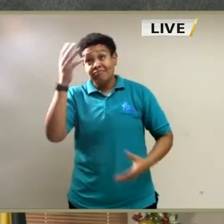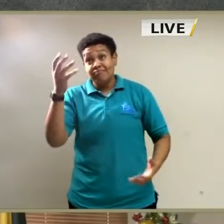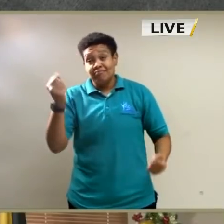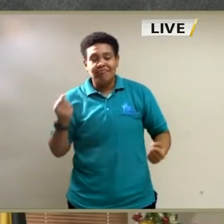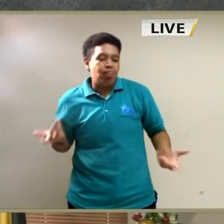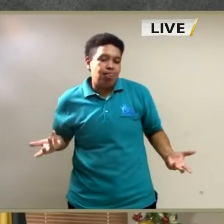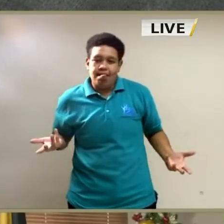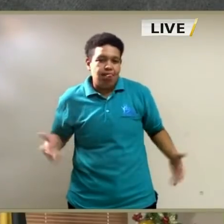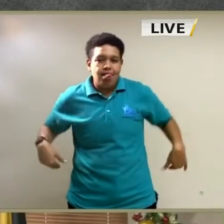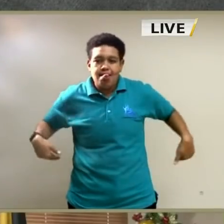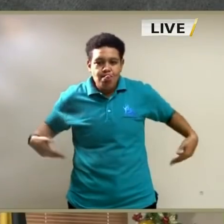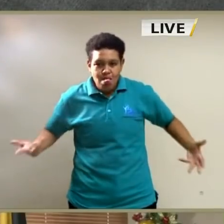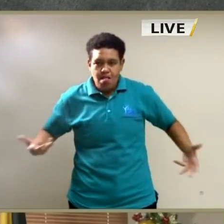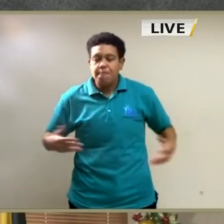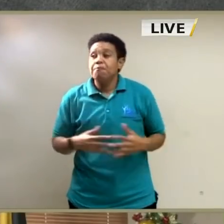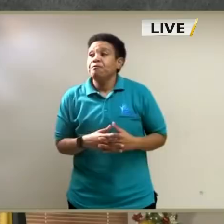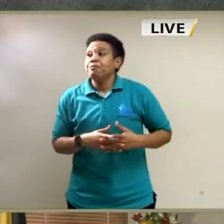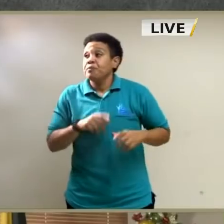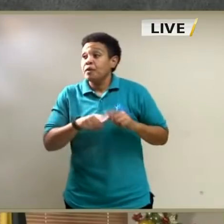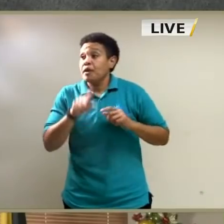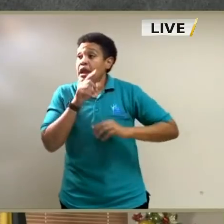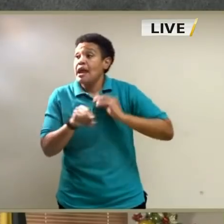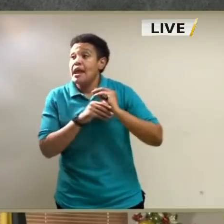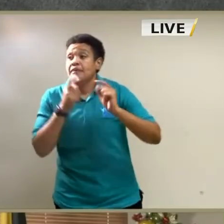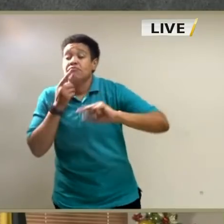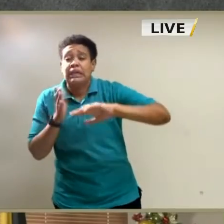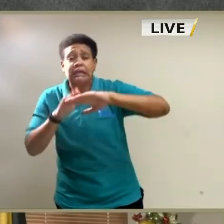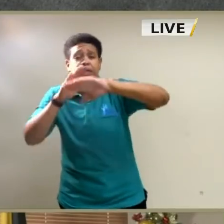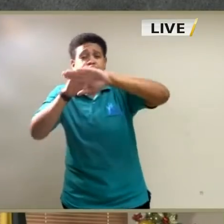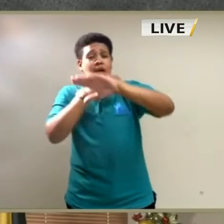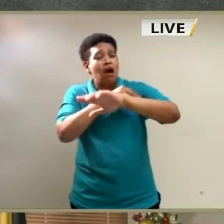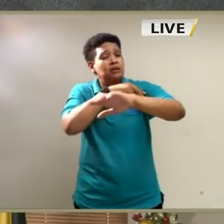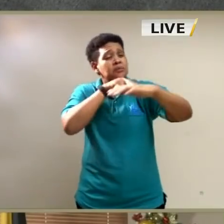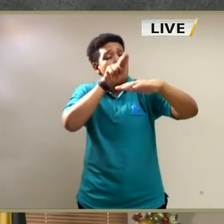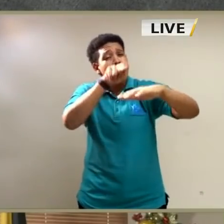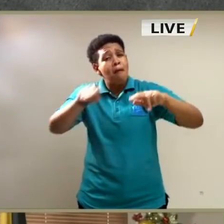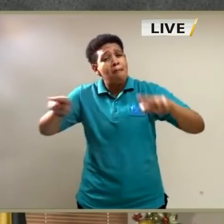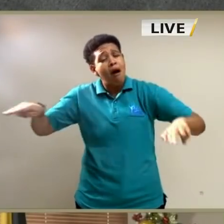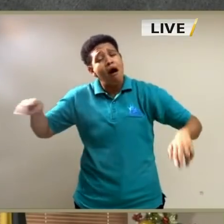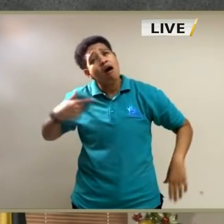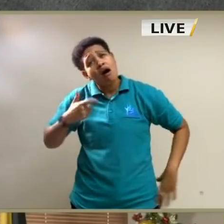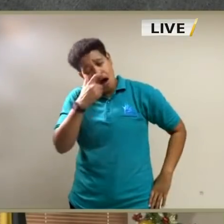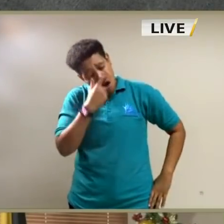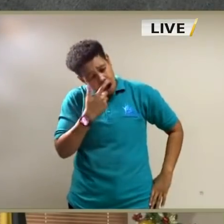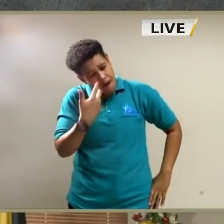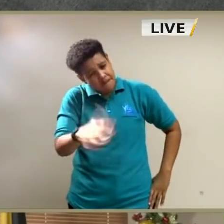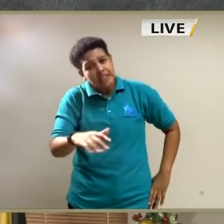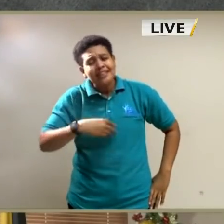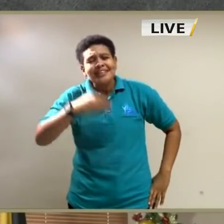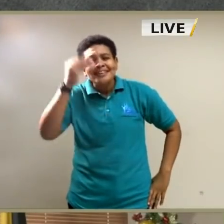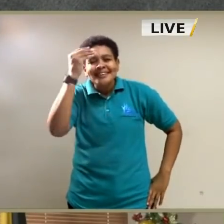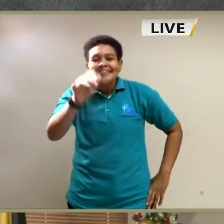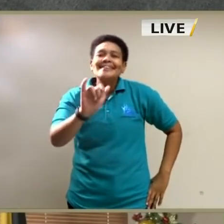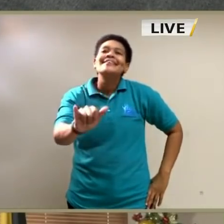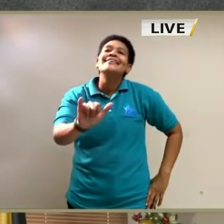this. But from the increases in hospitalization that we have seen, we can say